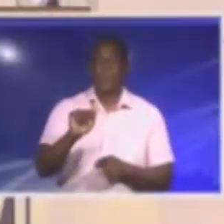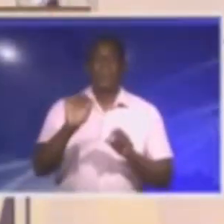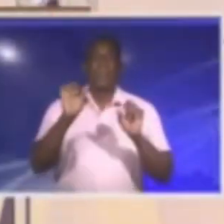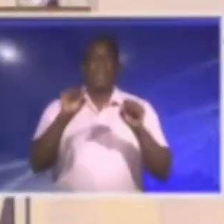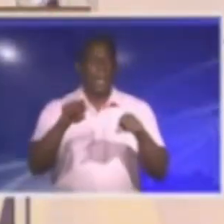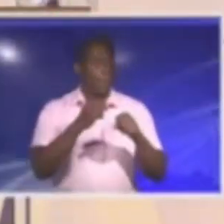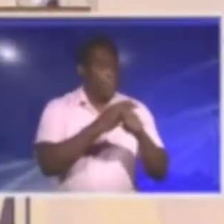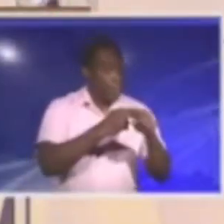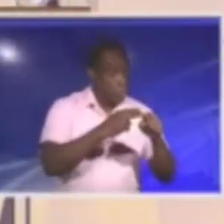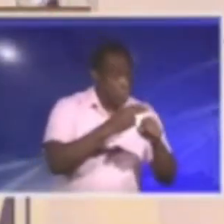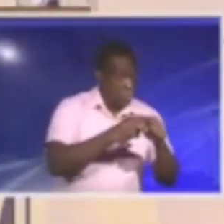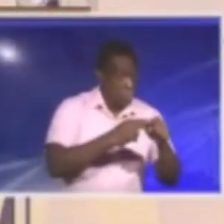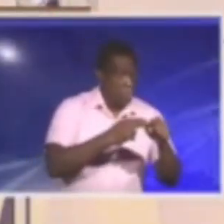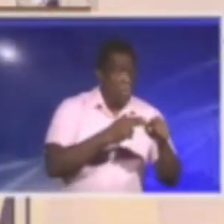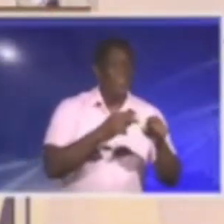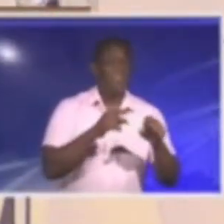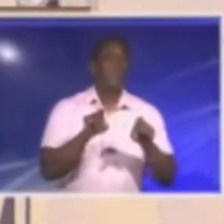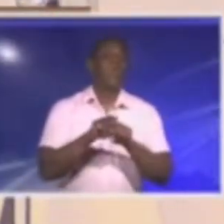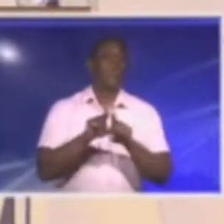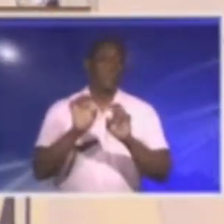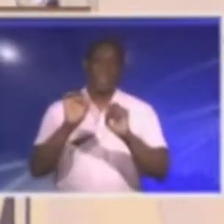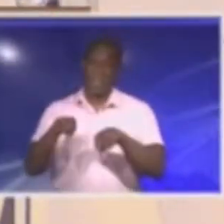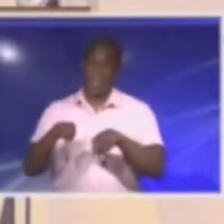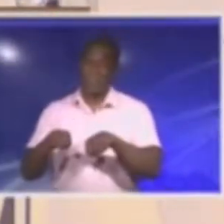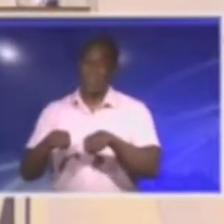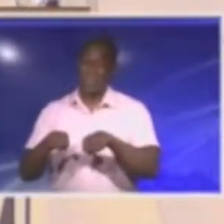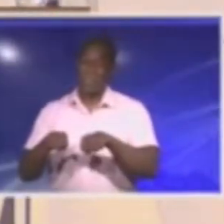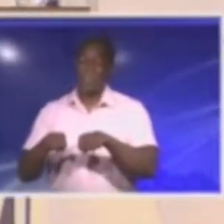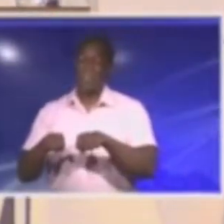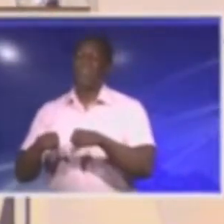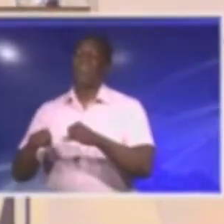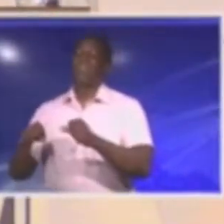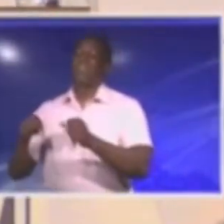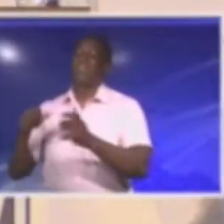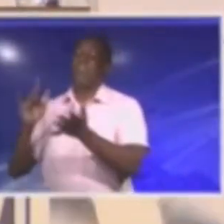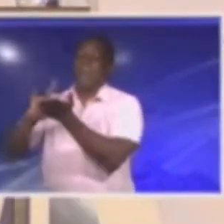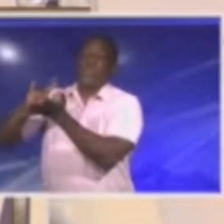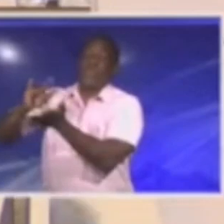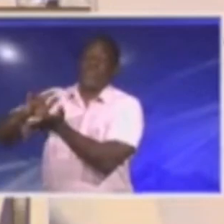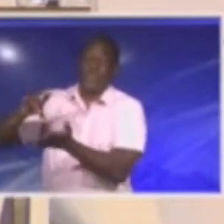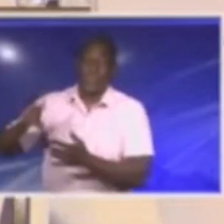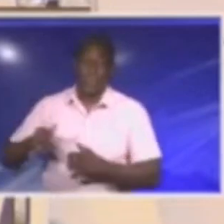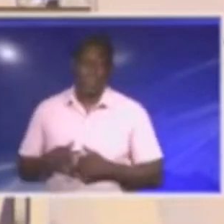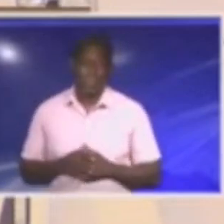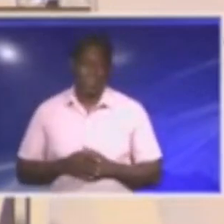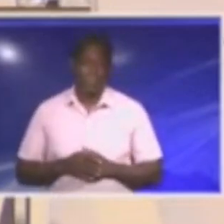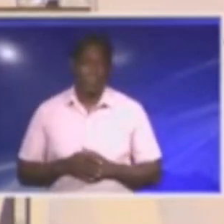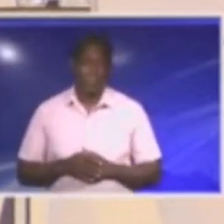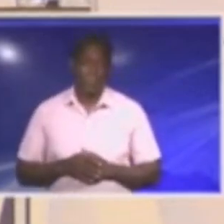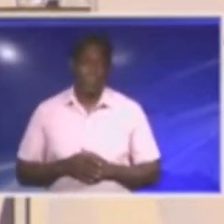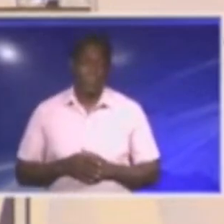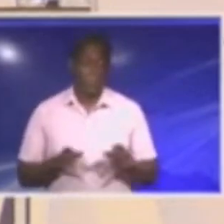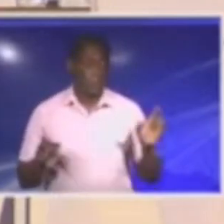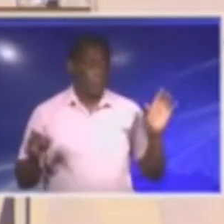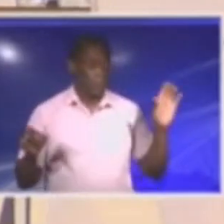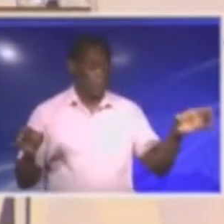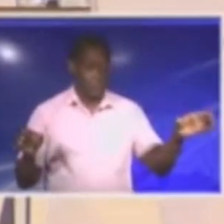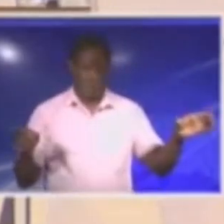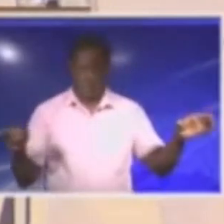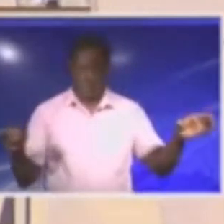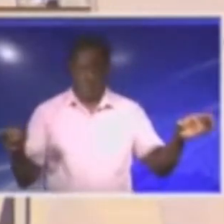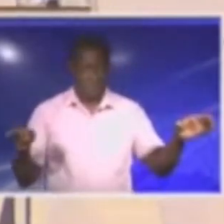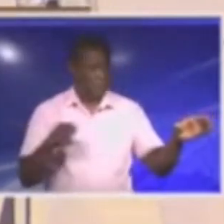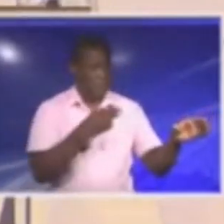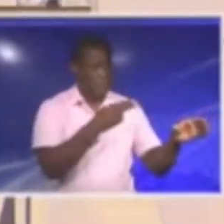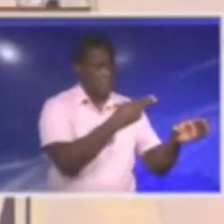of Grenada, Dickon Mitchell, who said that youth are spoken to and not involved in discussions, as many heads tell